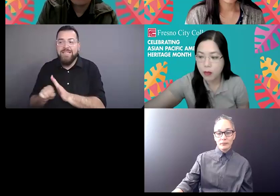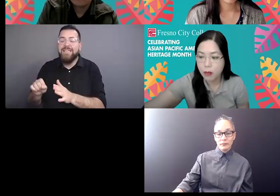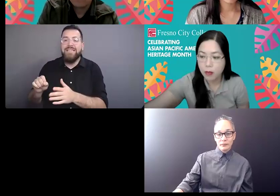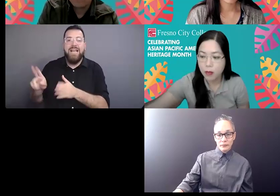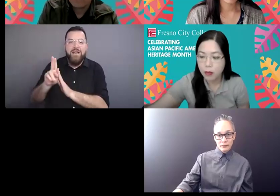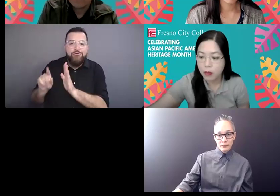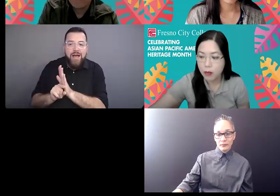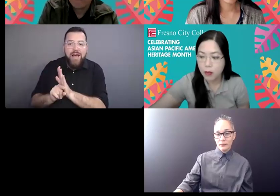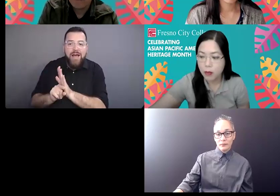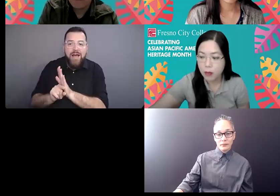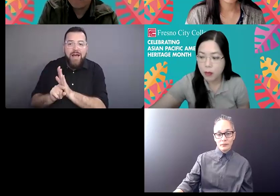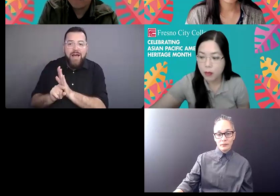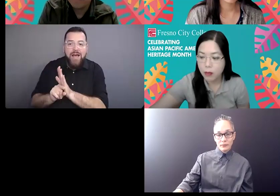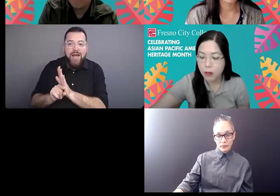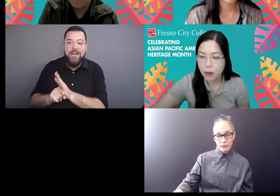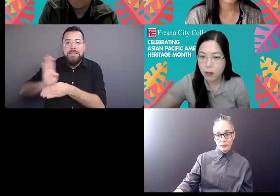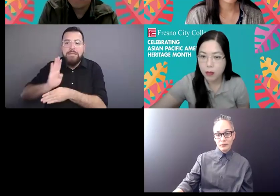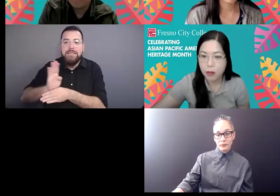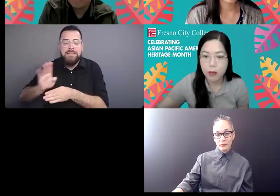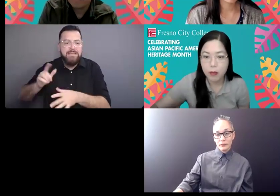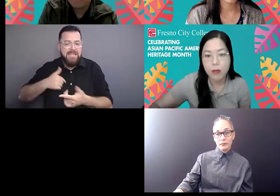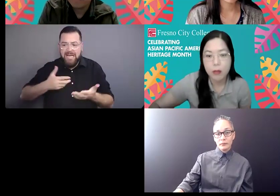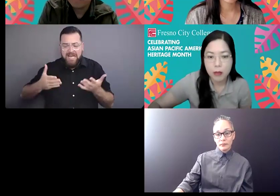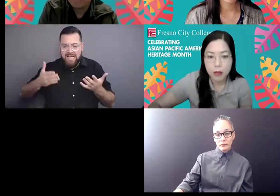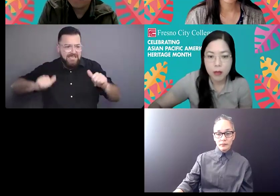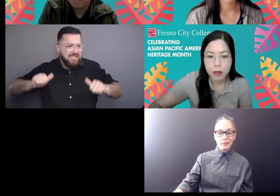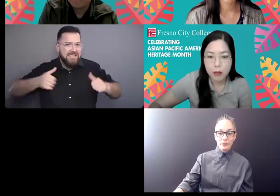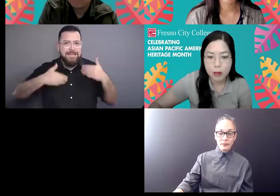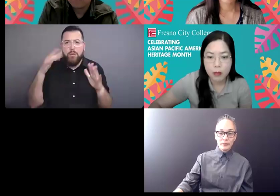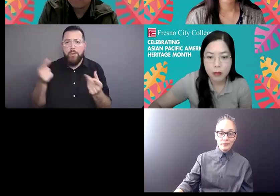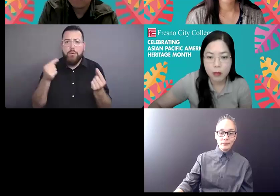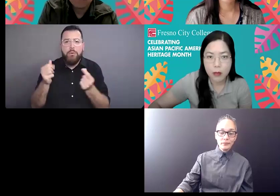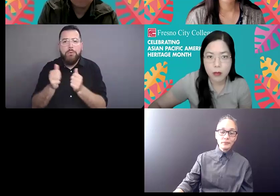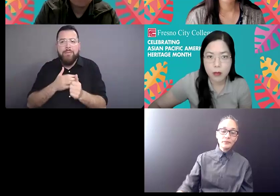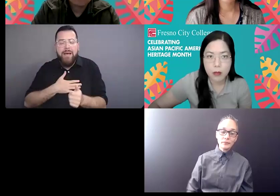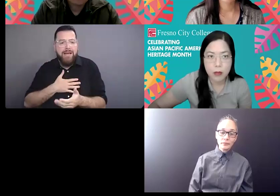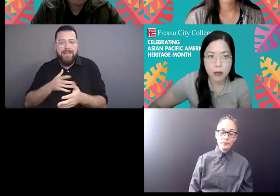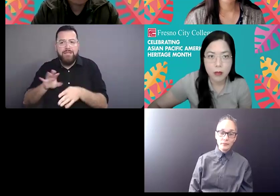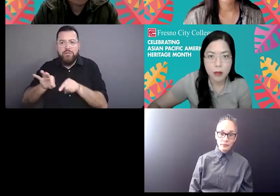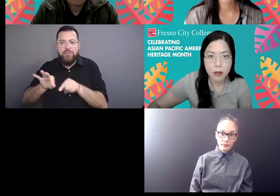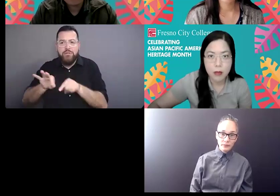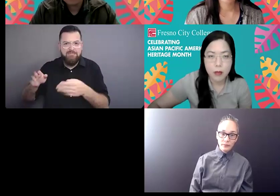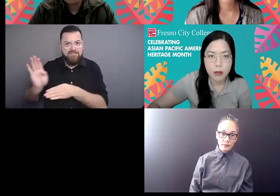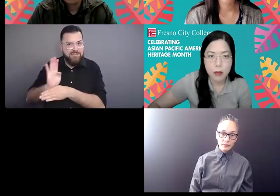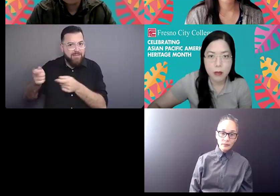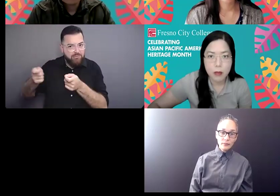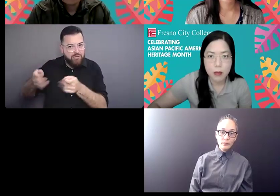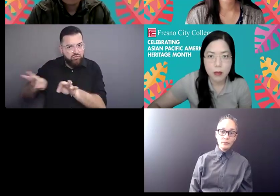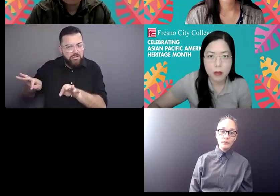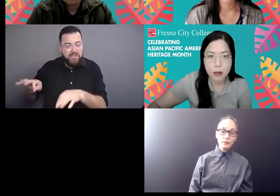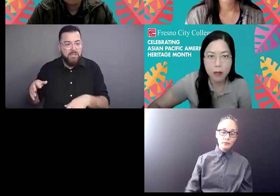and really just torn between what I would do with my degree in business management. And I had worked